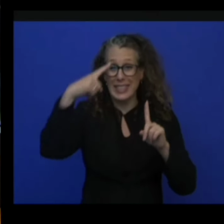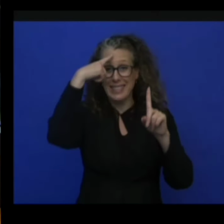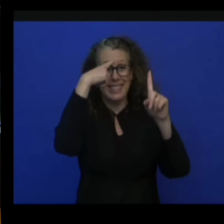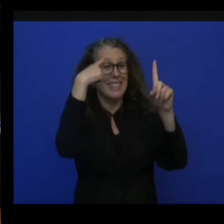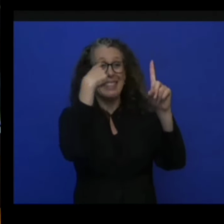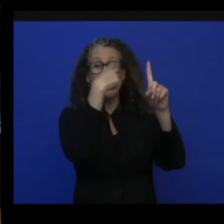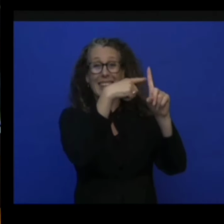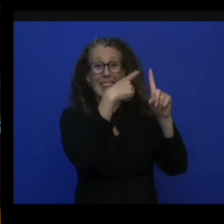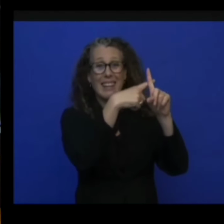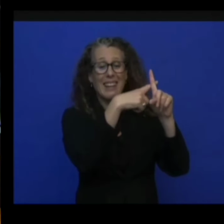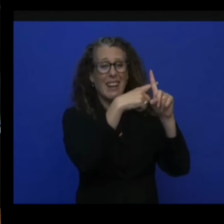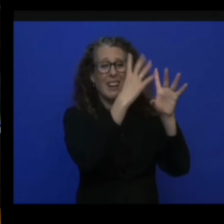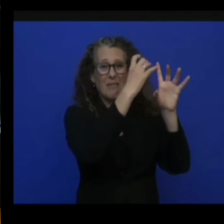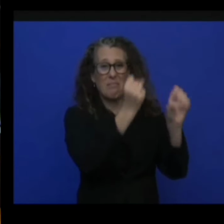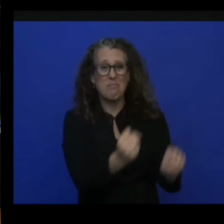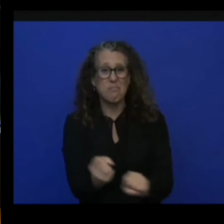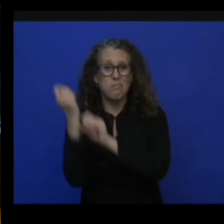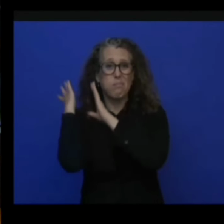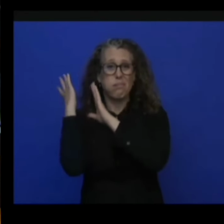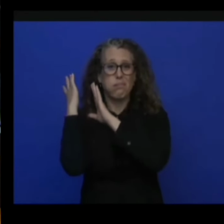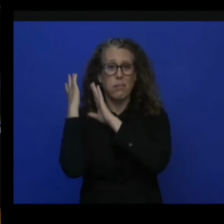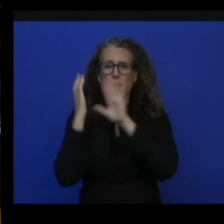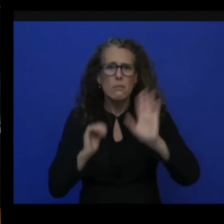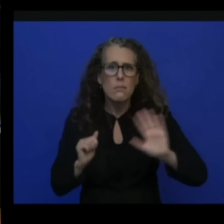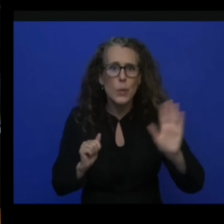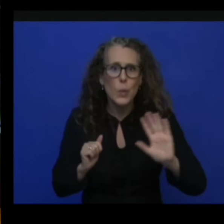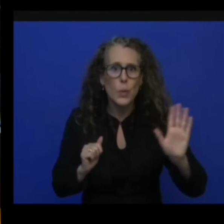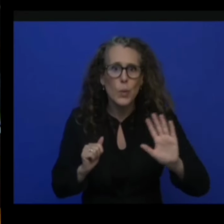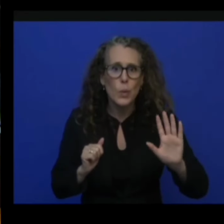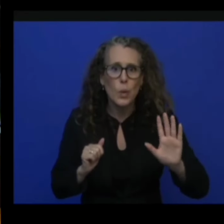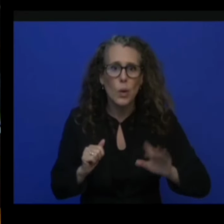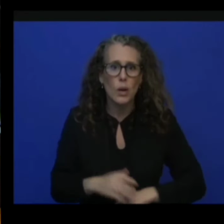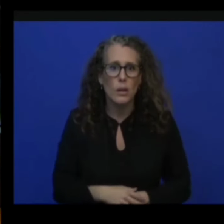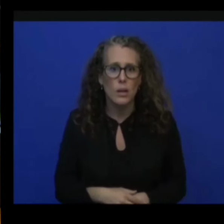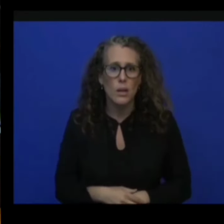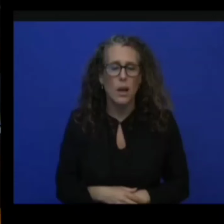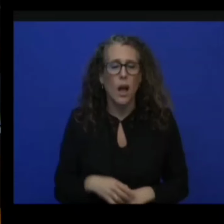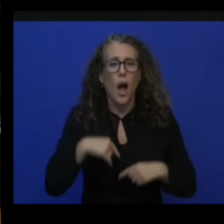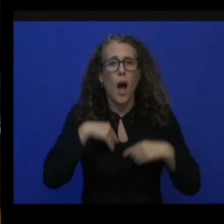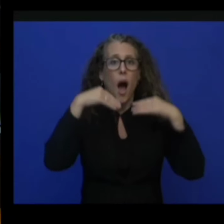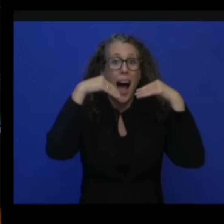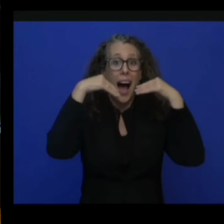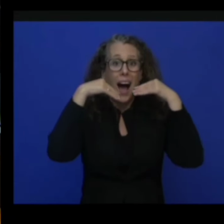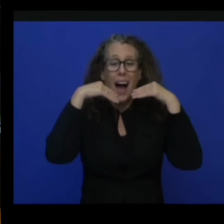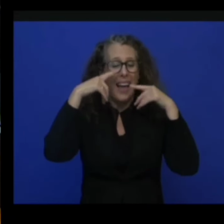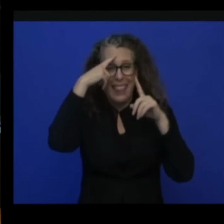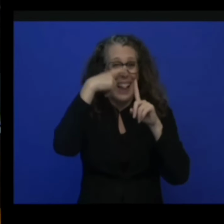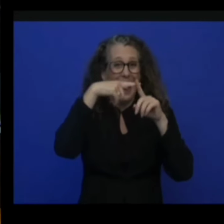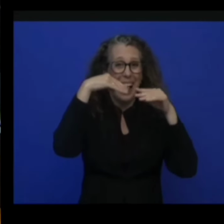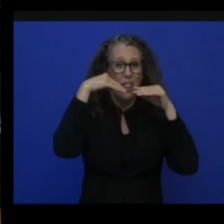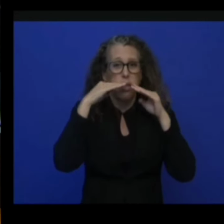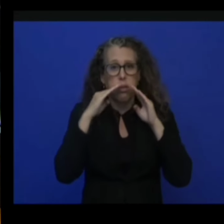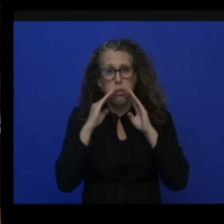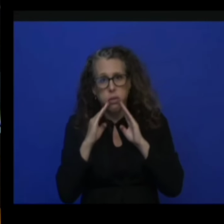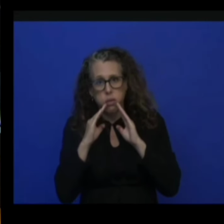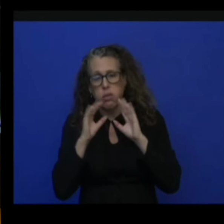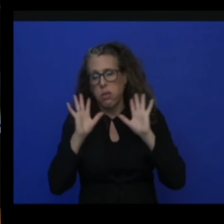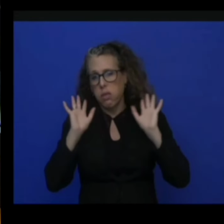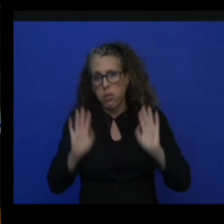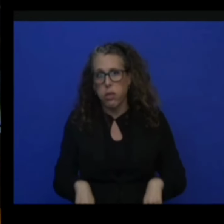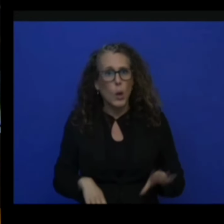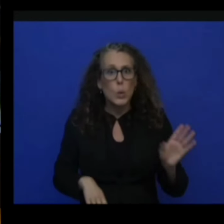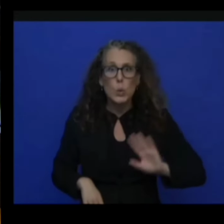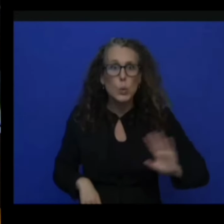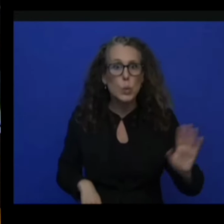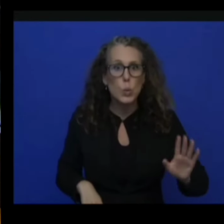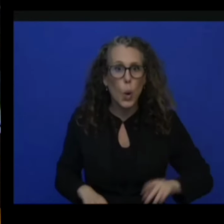is not to give in to that sense of fatalism. In words I often quote and often used by Ireland's Nobel laureate Seamus